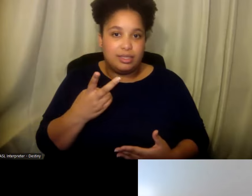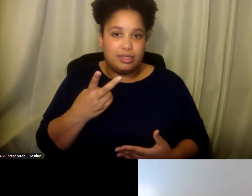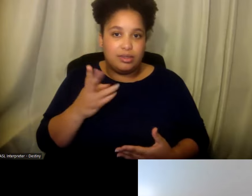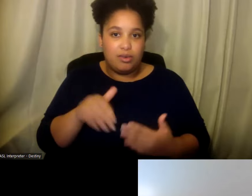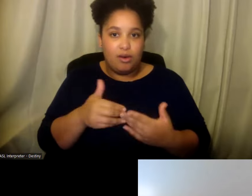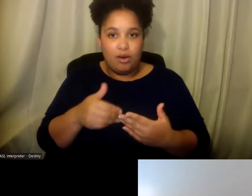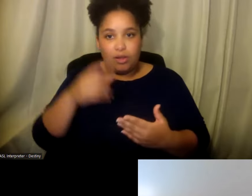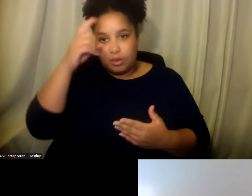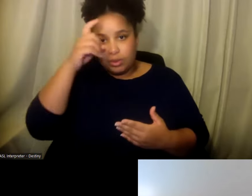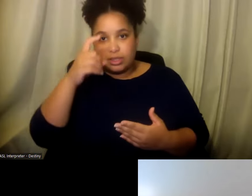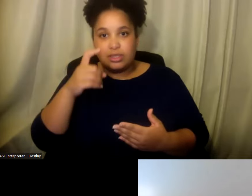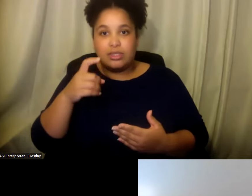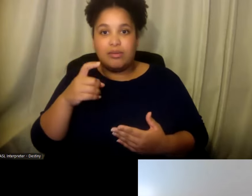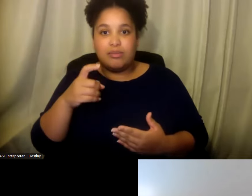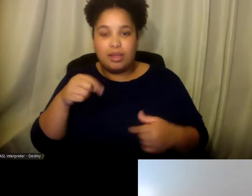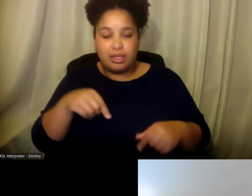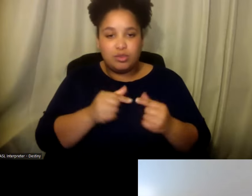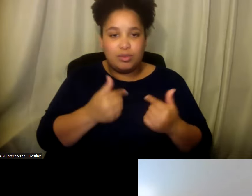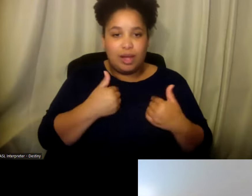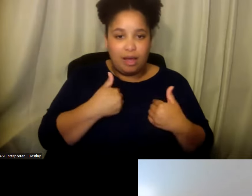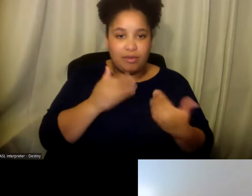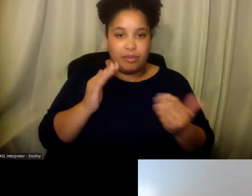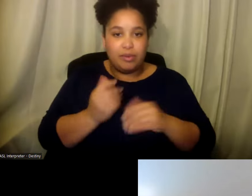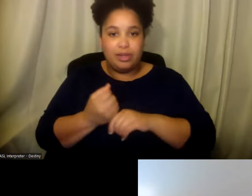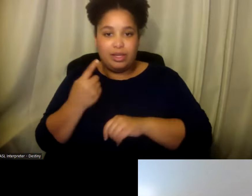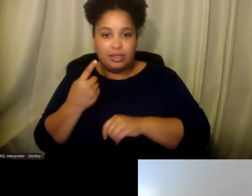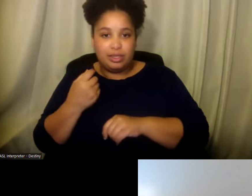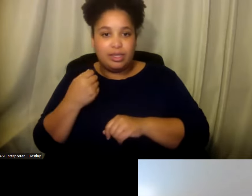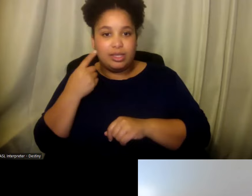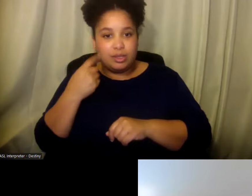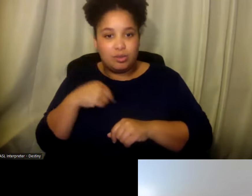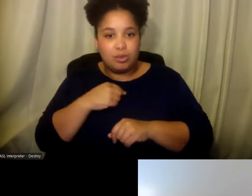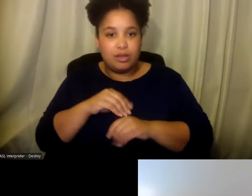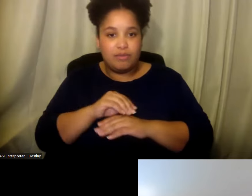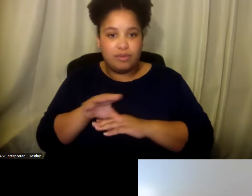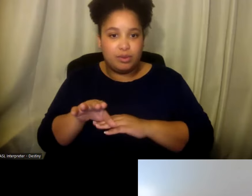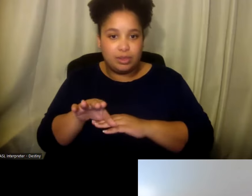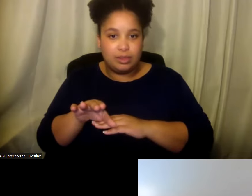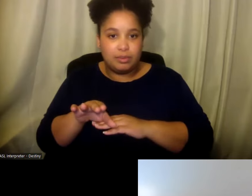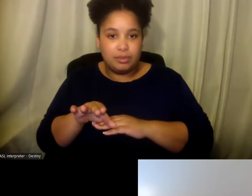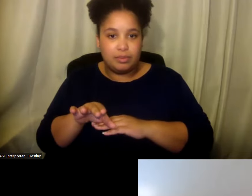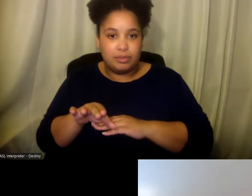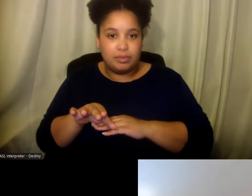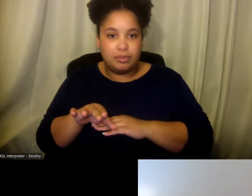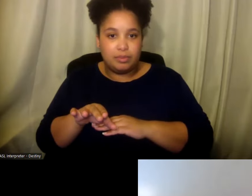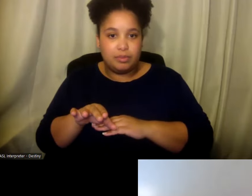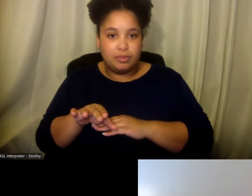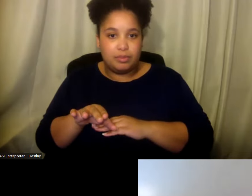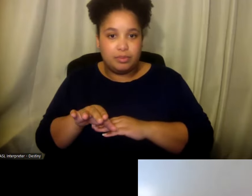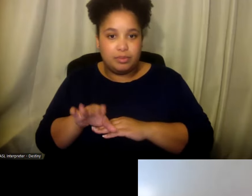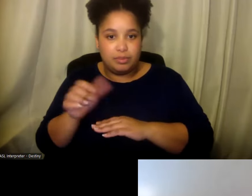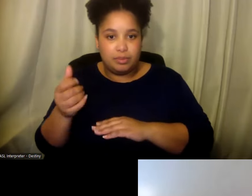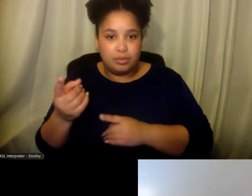that this group had last year. So I think we were influential in that way. And I guess my other question